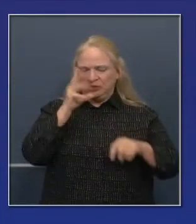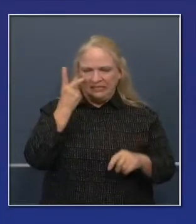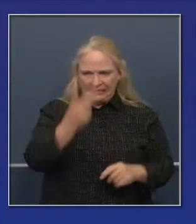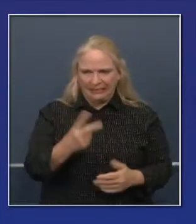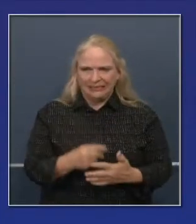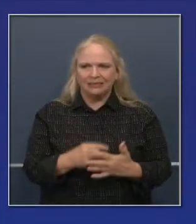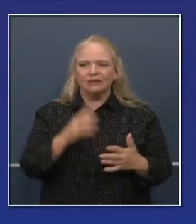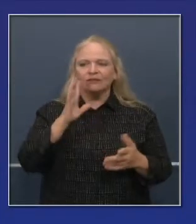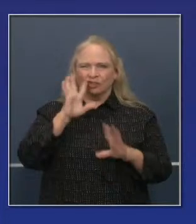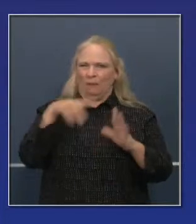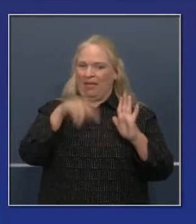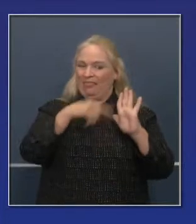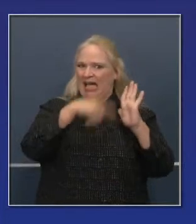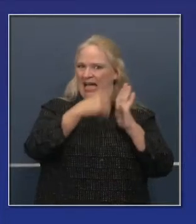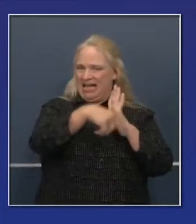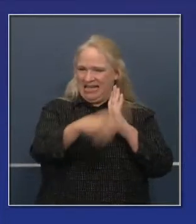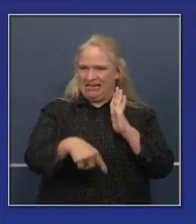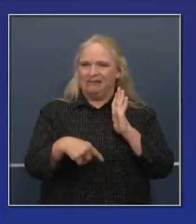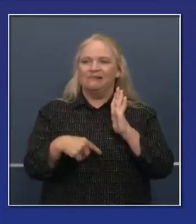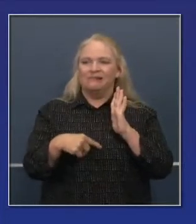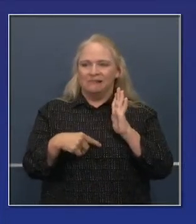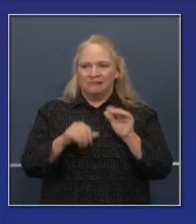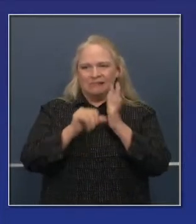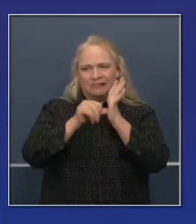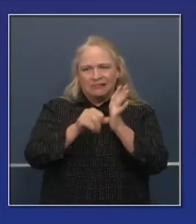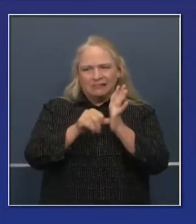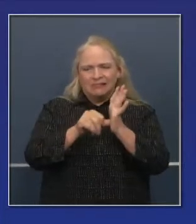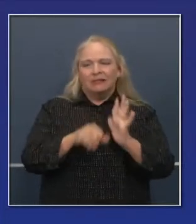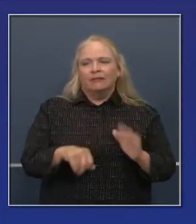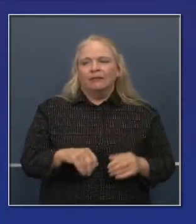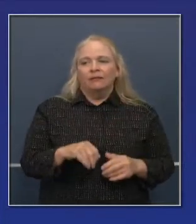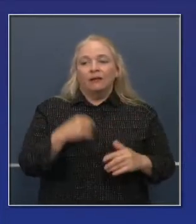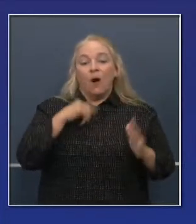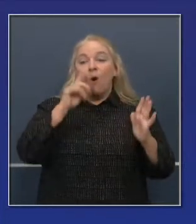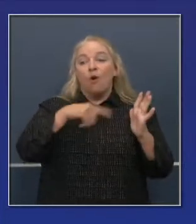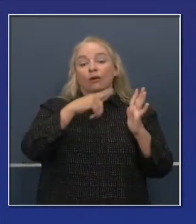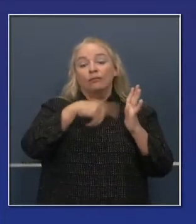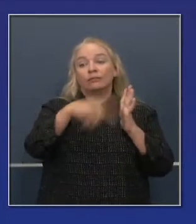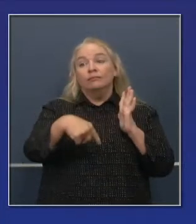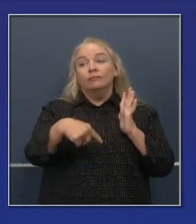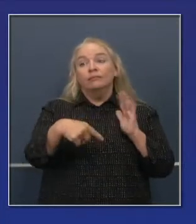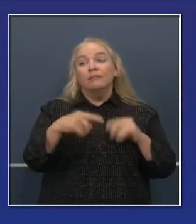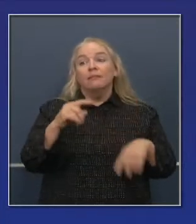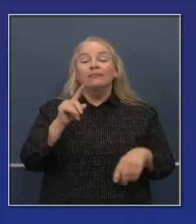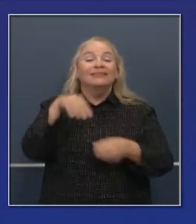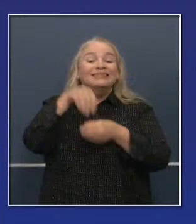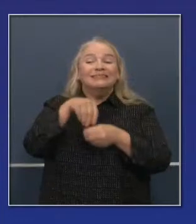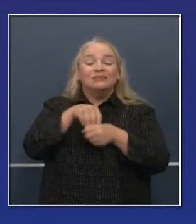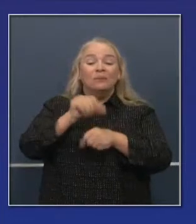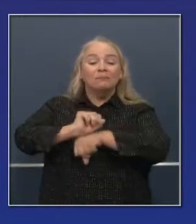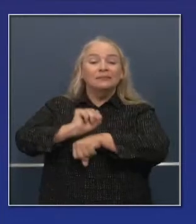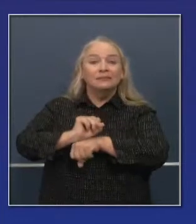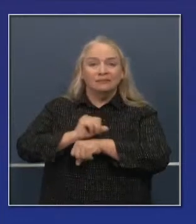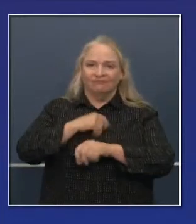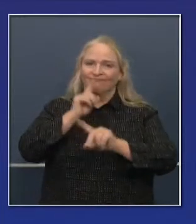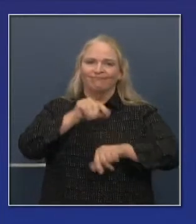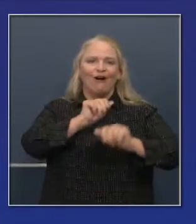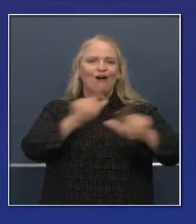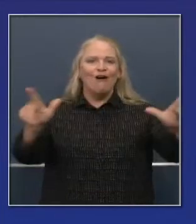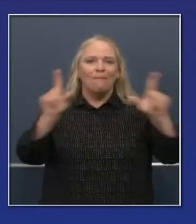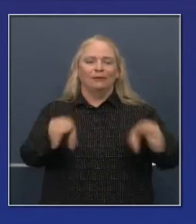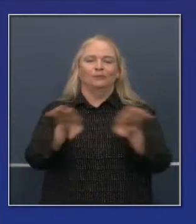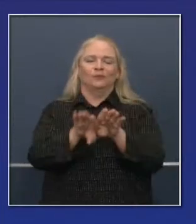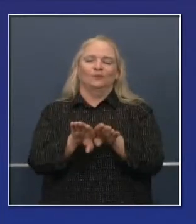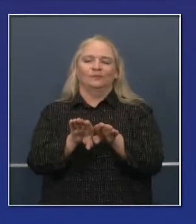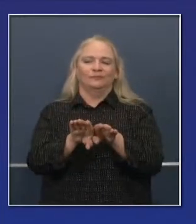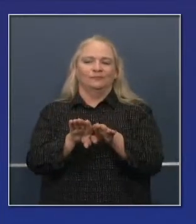list, we are directing they close indoor operations in additional sectors. So the sectors that we're